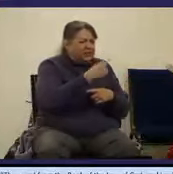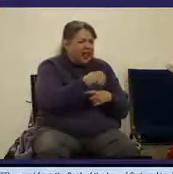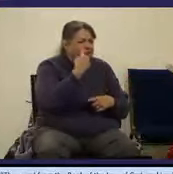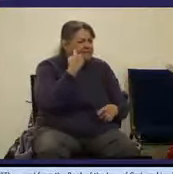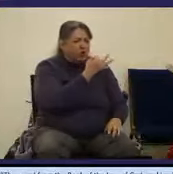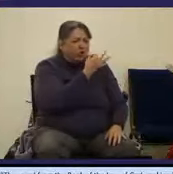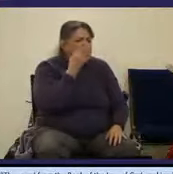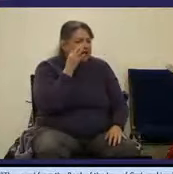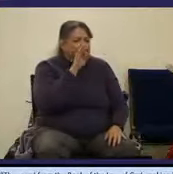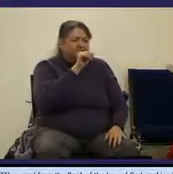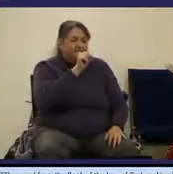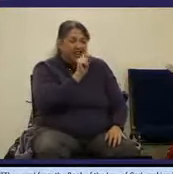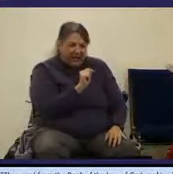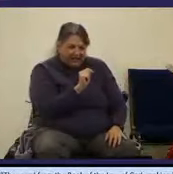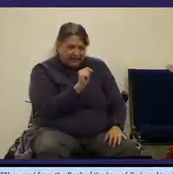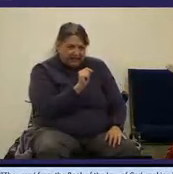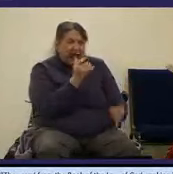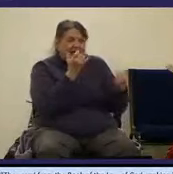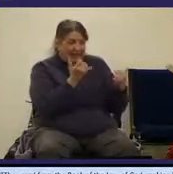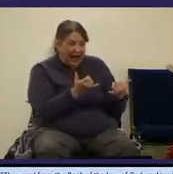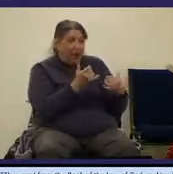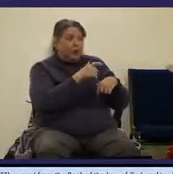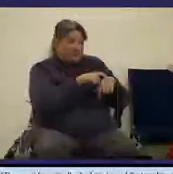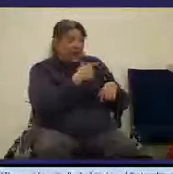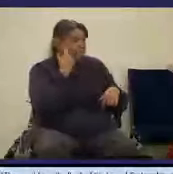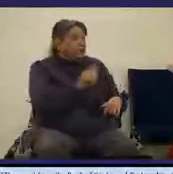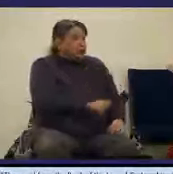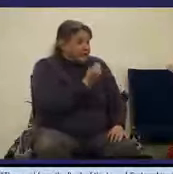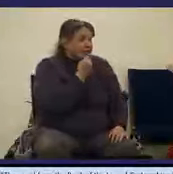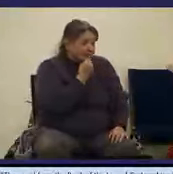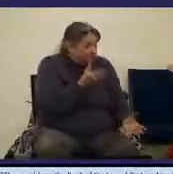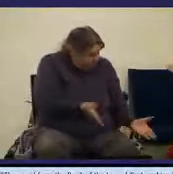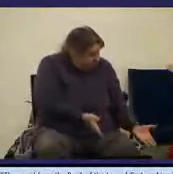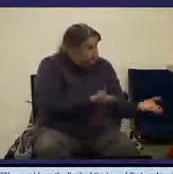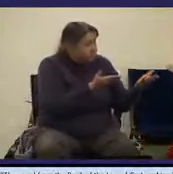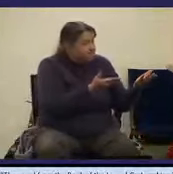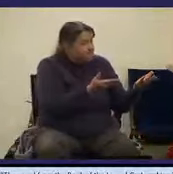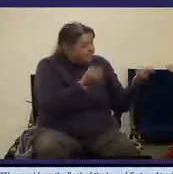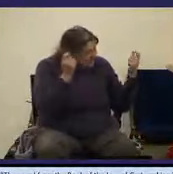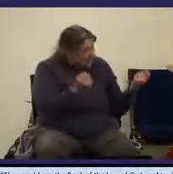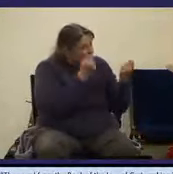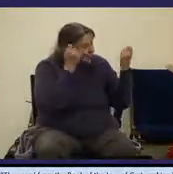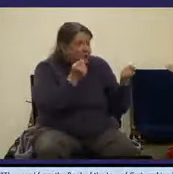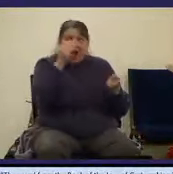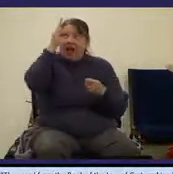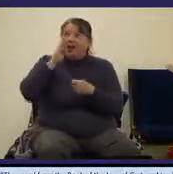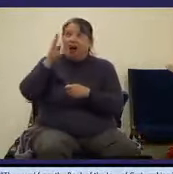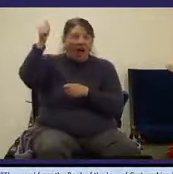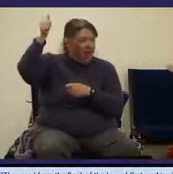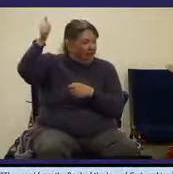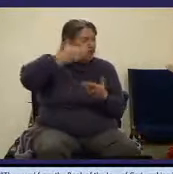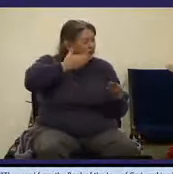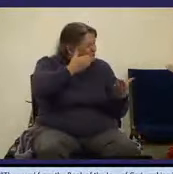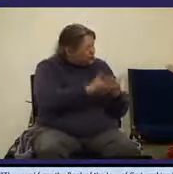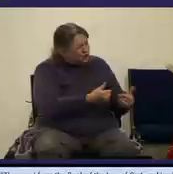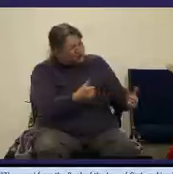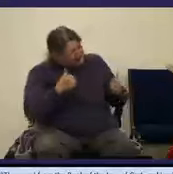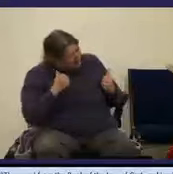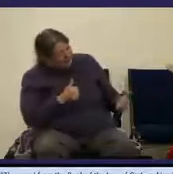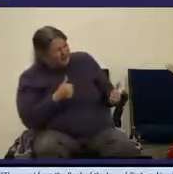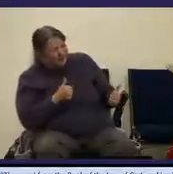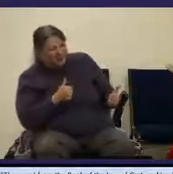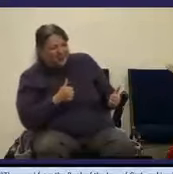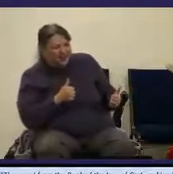of feasting, as they were to recognize and to be reminded of God's faithfulness and his goodness and his promise